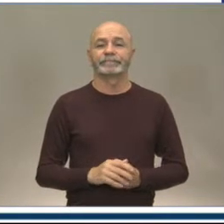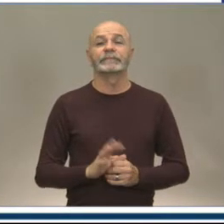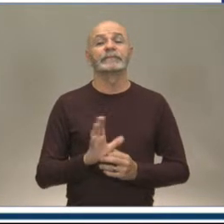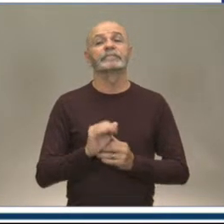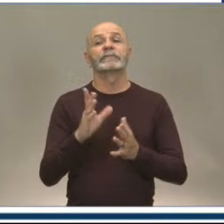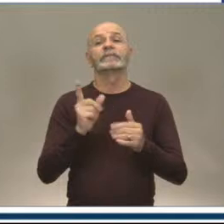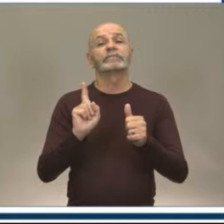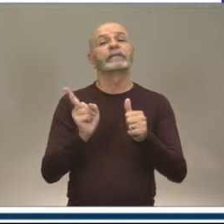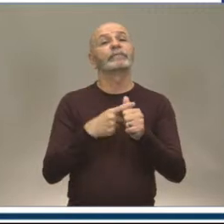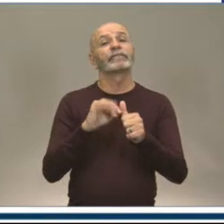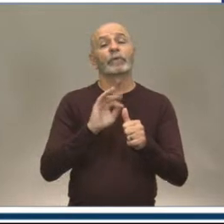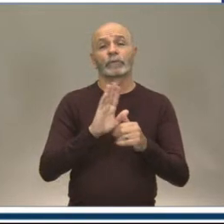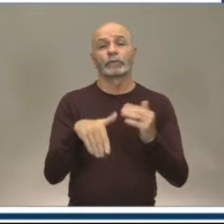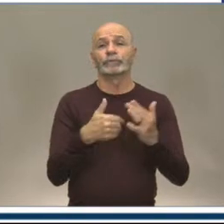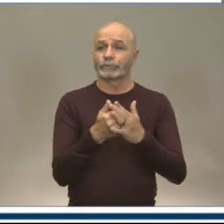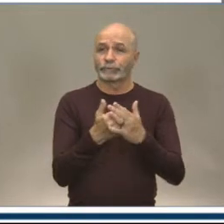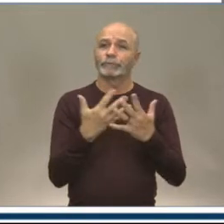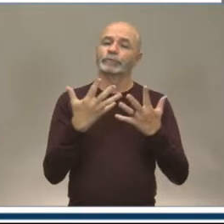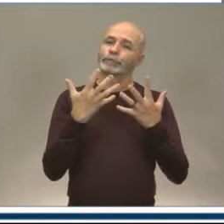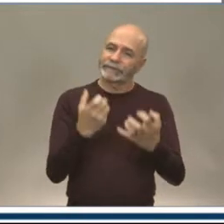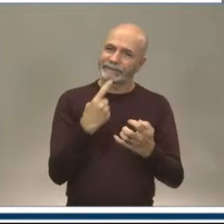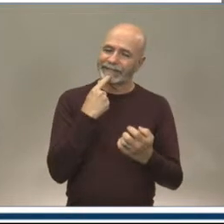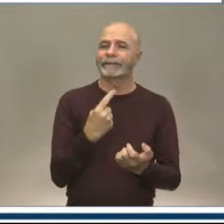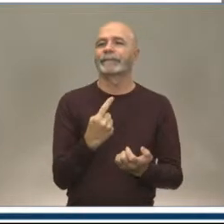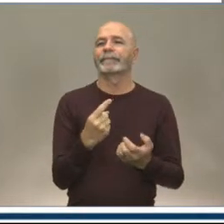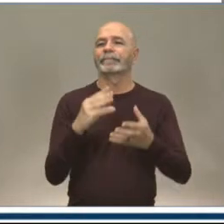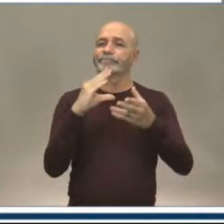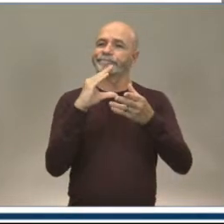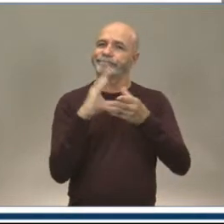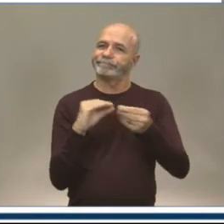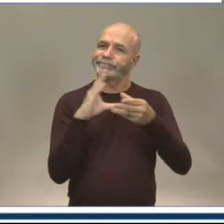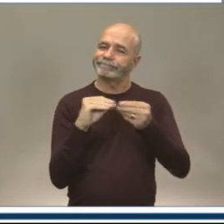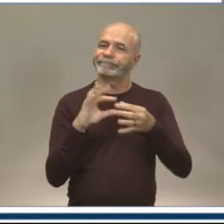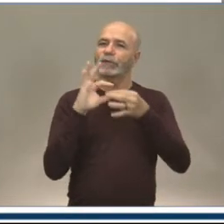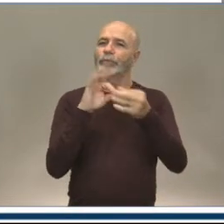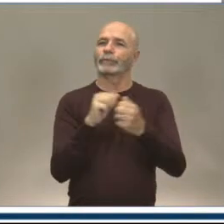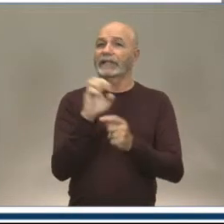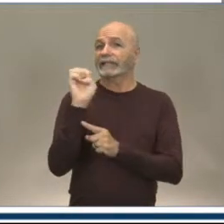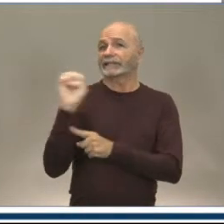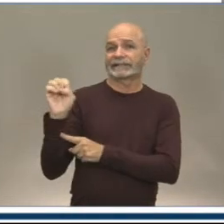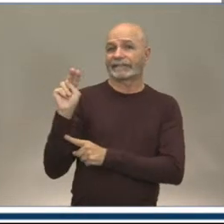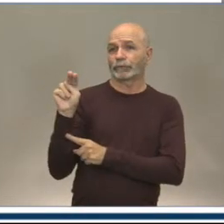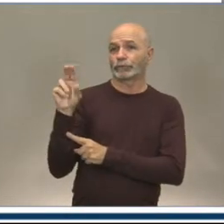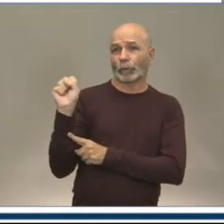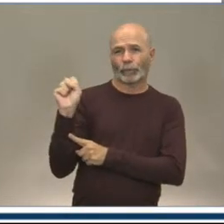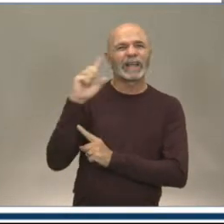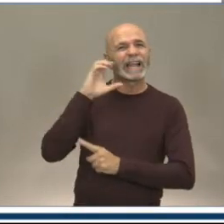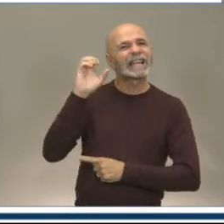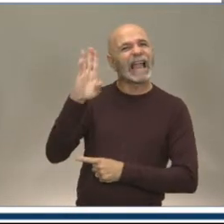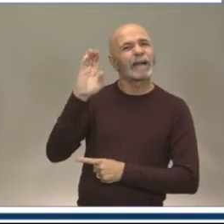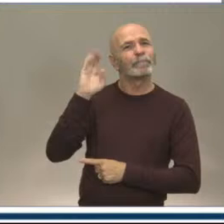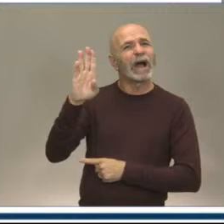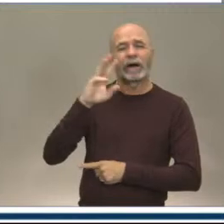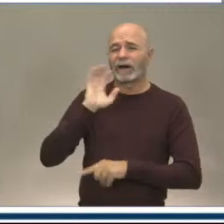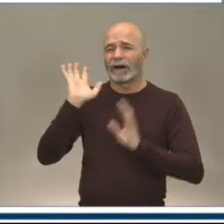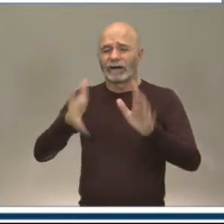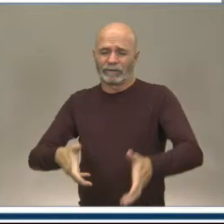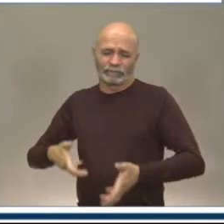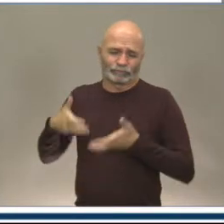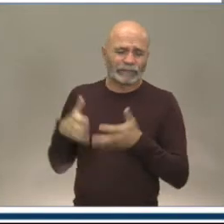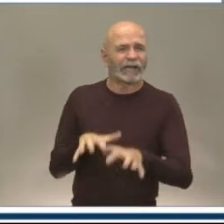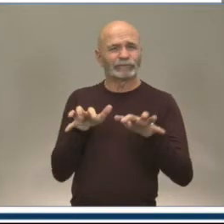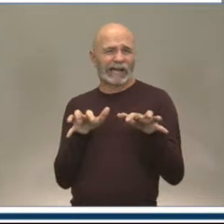about the situation in eastern Nova Scotia and Cape Breton as a result of yesterday's storm. Pretty